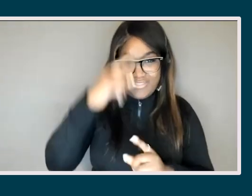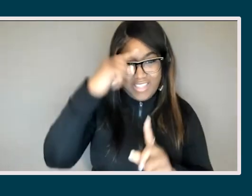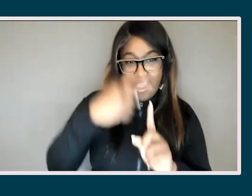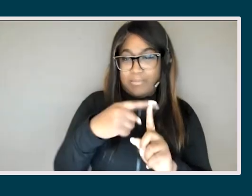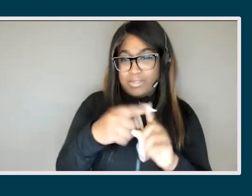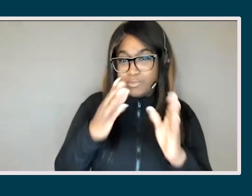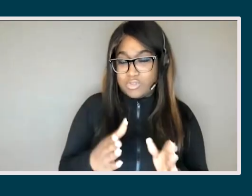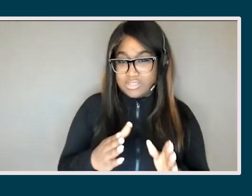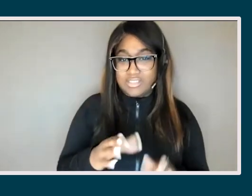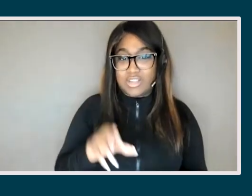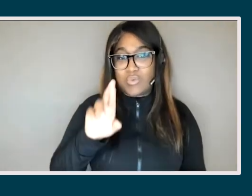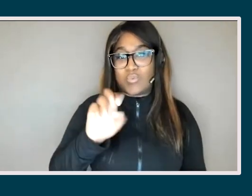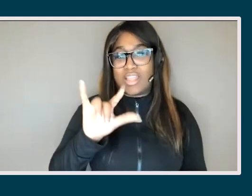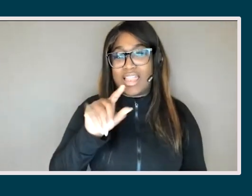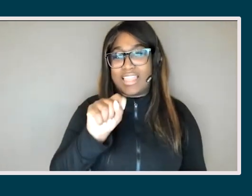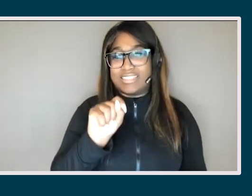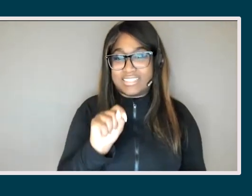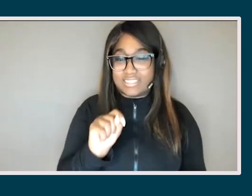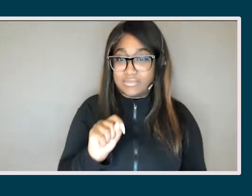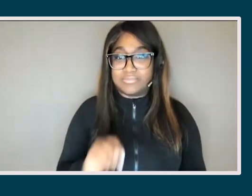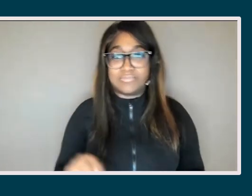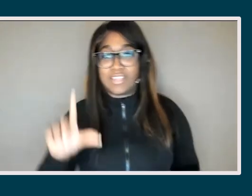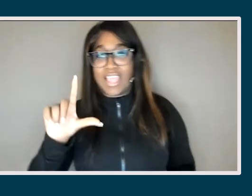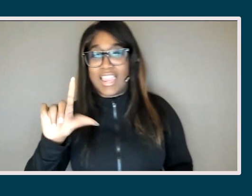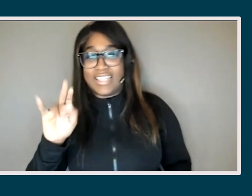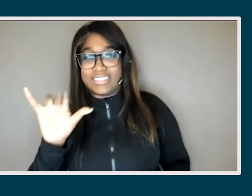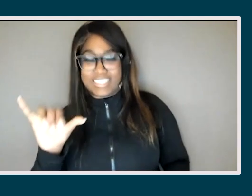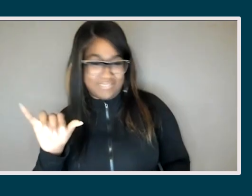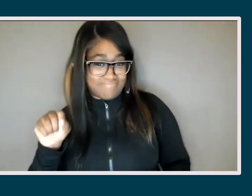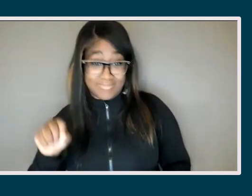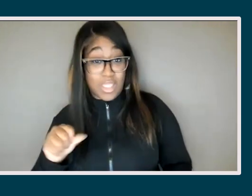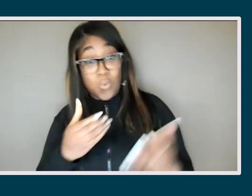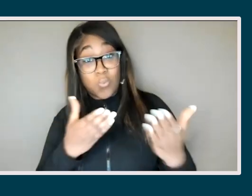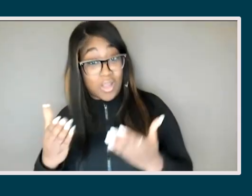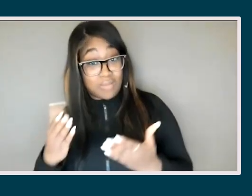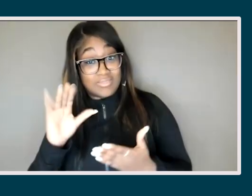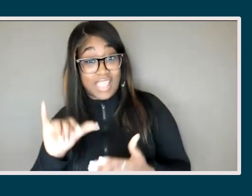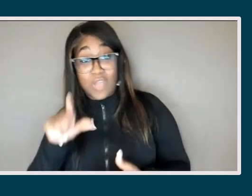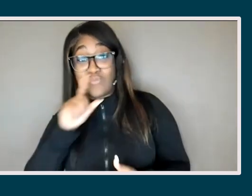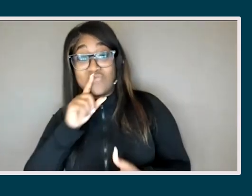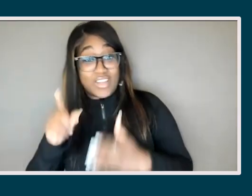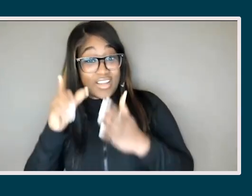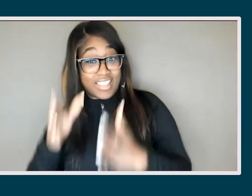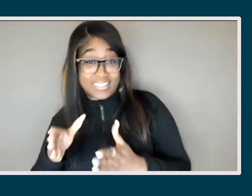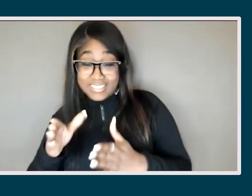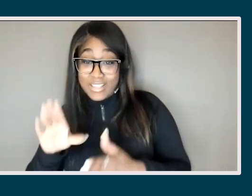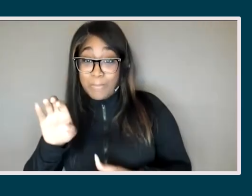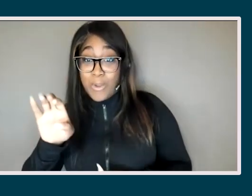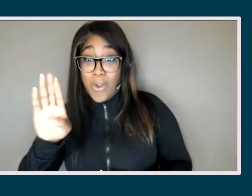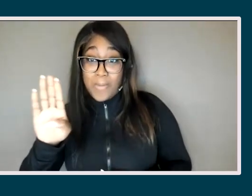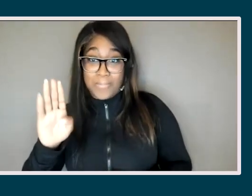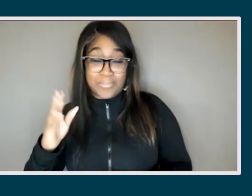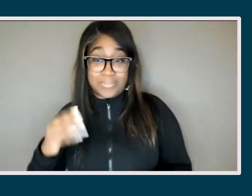Yeah, I love that. And welcome to Realist Barb. This is Lindsey. Well, allow